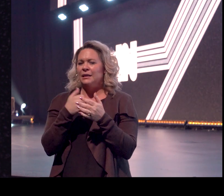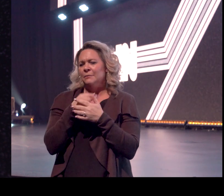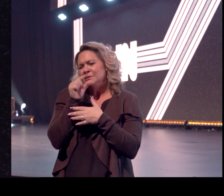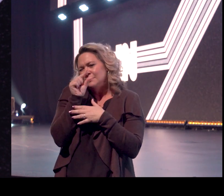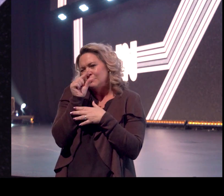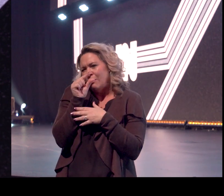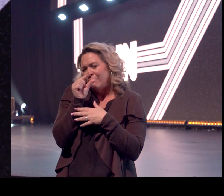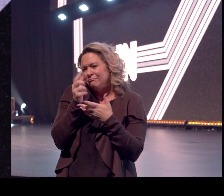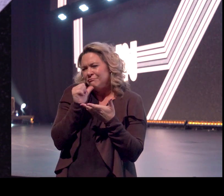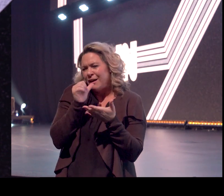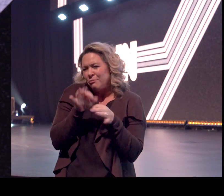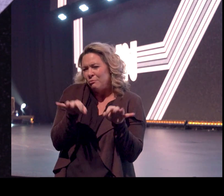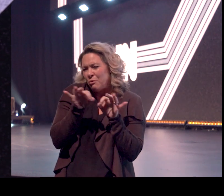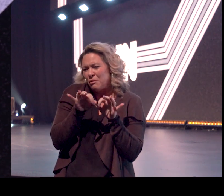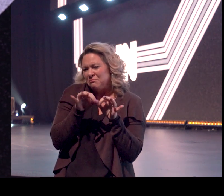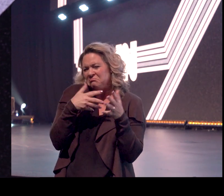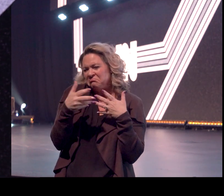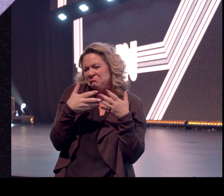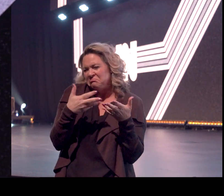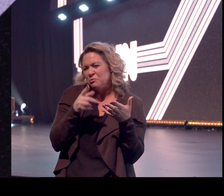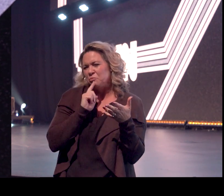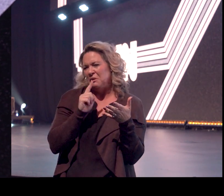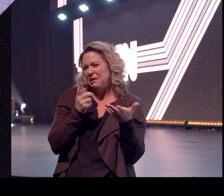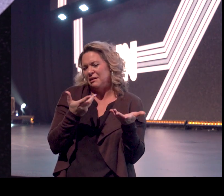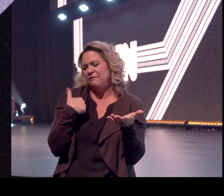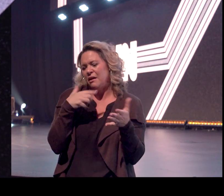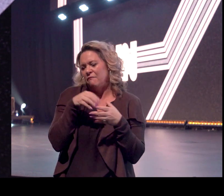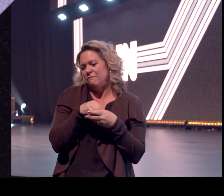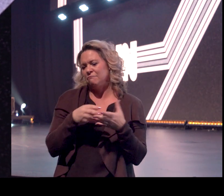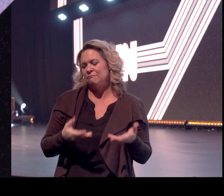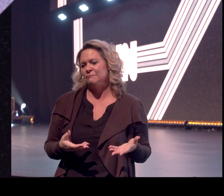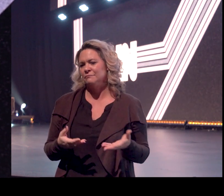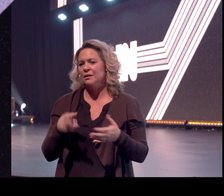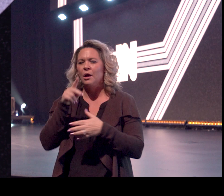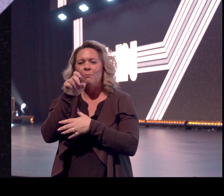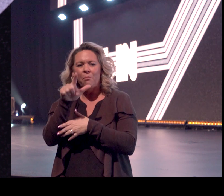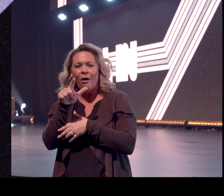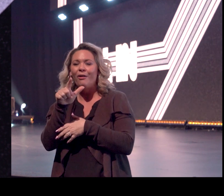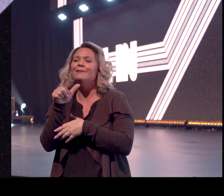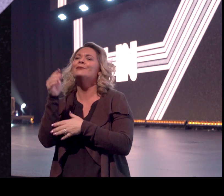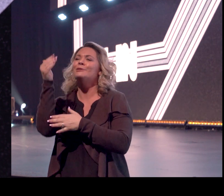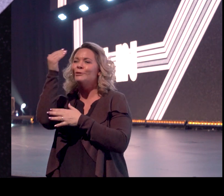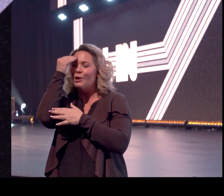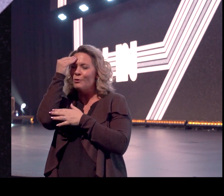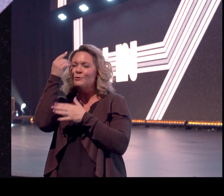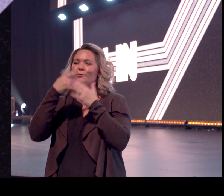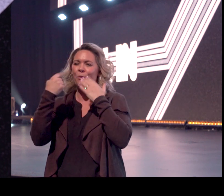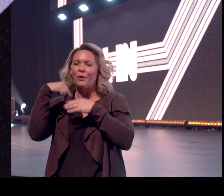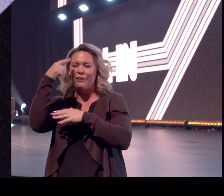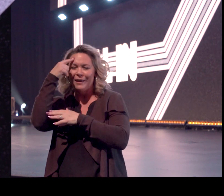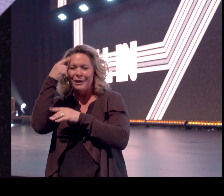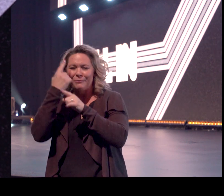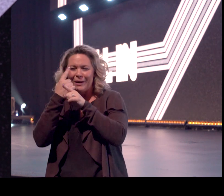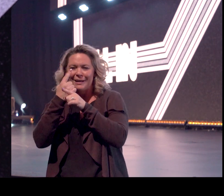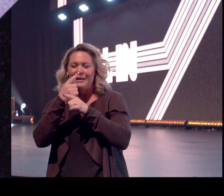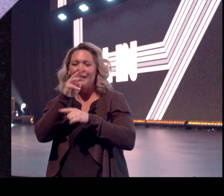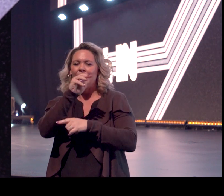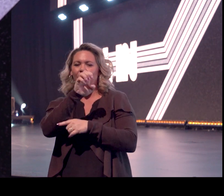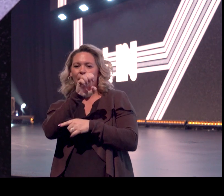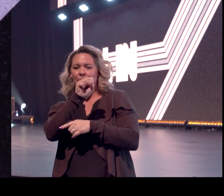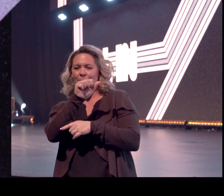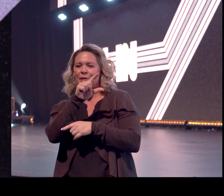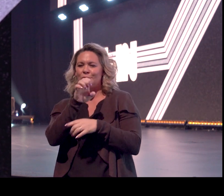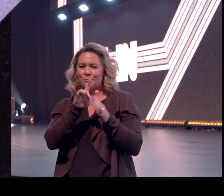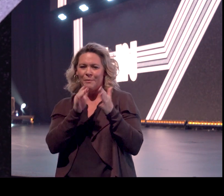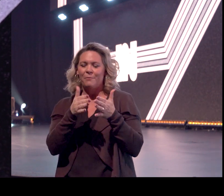Some of us feel like, well, I'd just be so small. I wouldn't matter. It's almost like Paul can read our minds, because he says this, and I